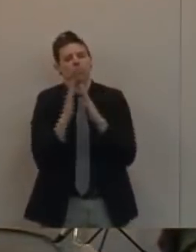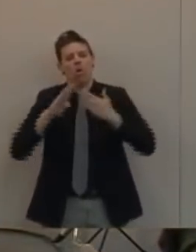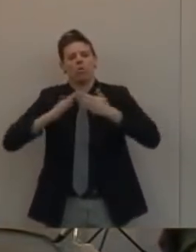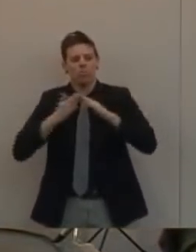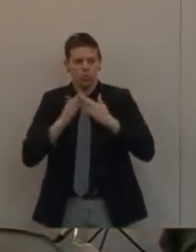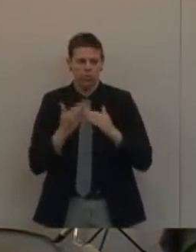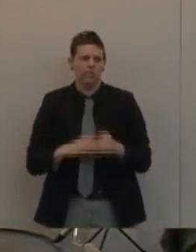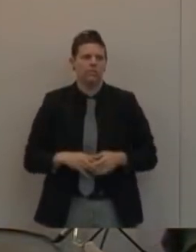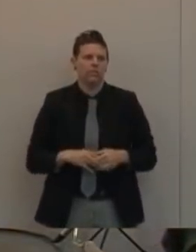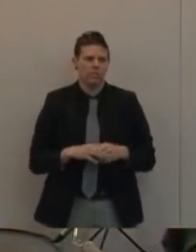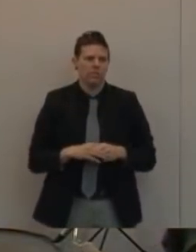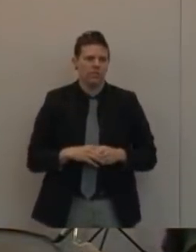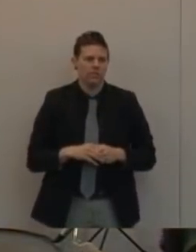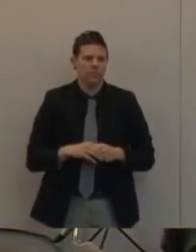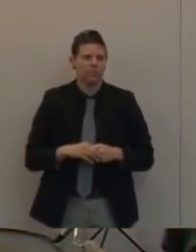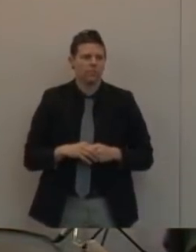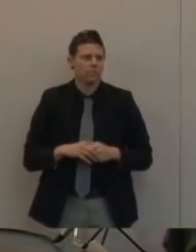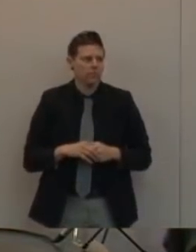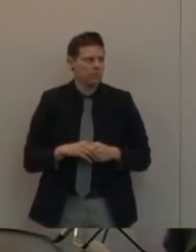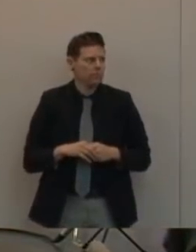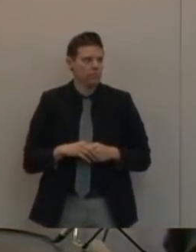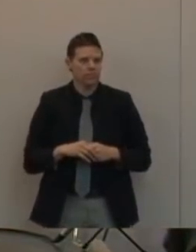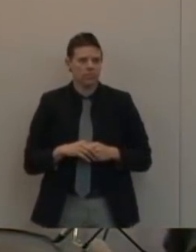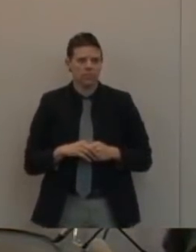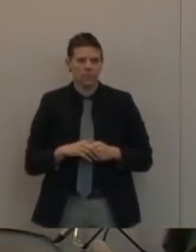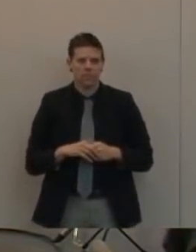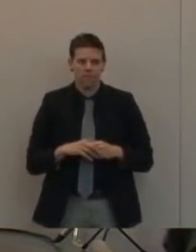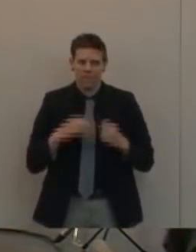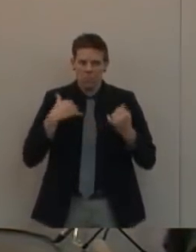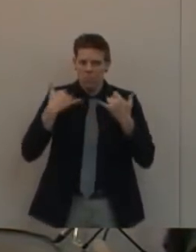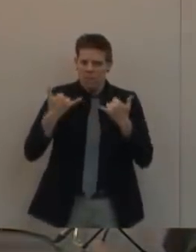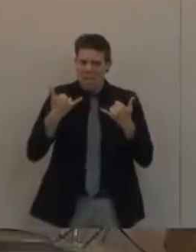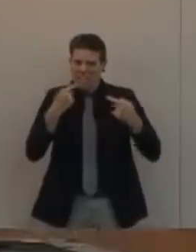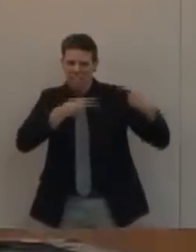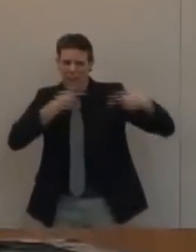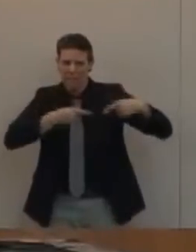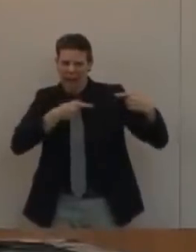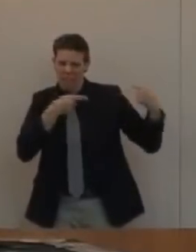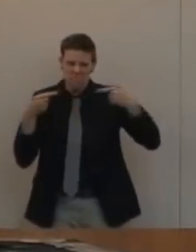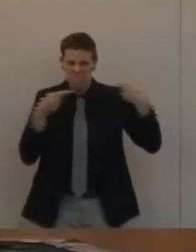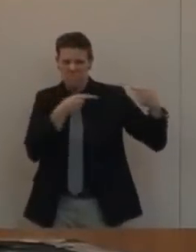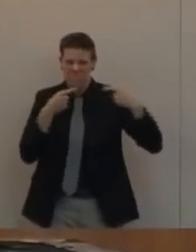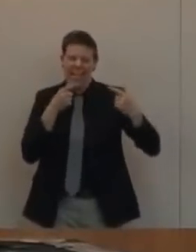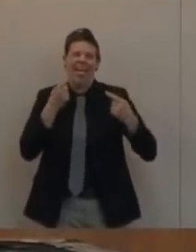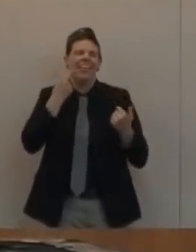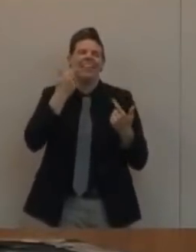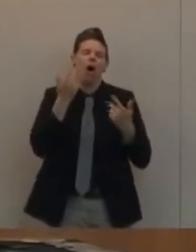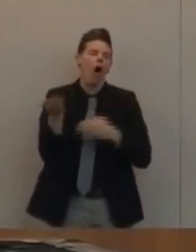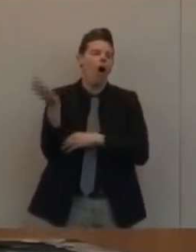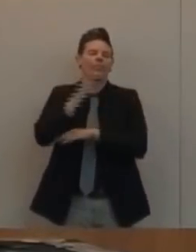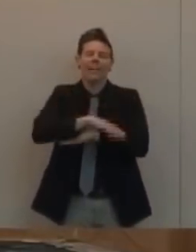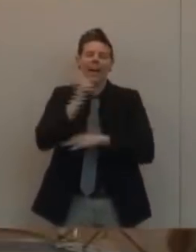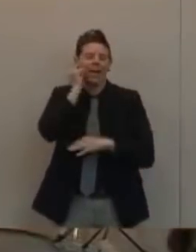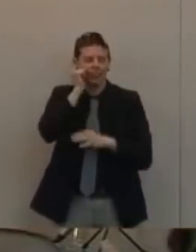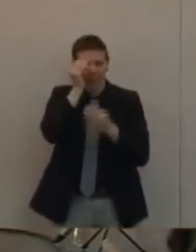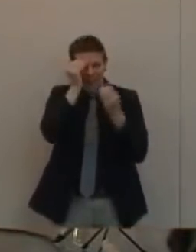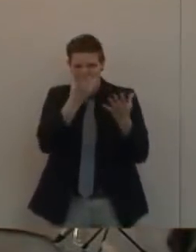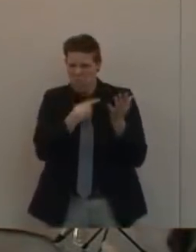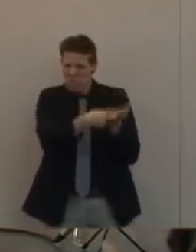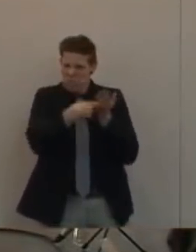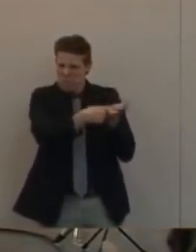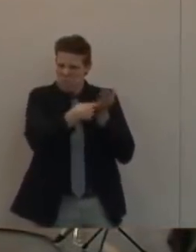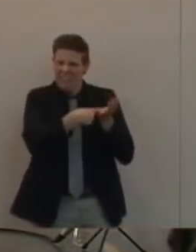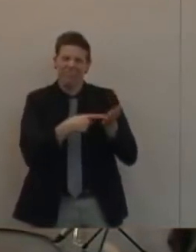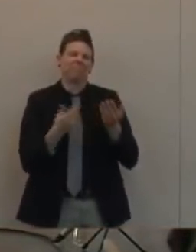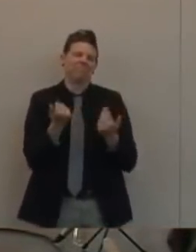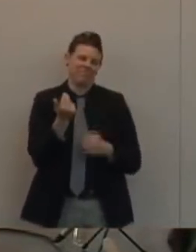Next, we're going to go to... They can see us debate this in real time. This happens all day, every day. Governor. Next, we're going to go